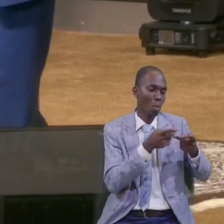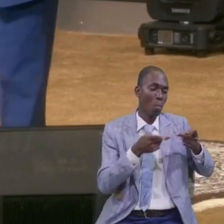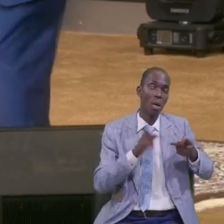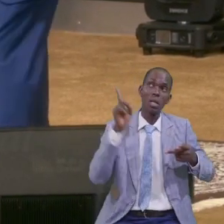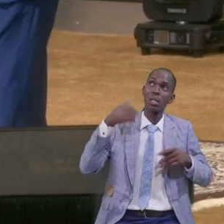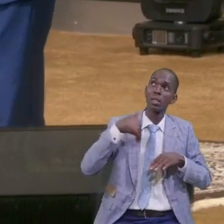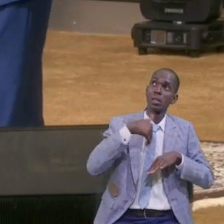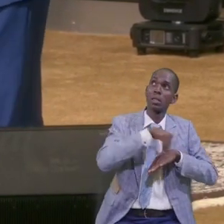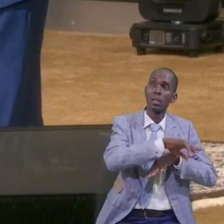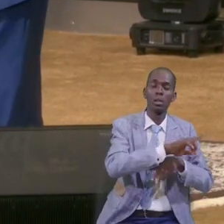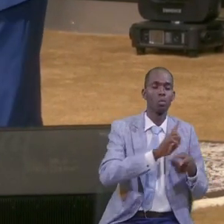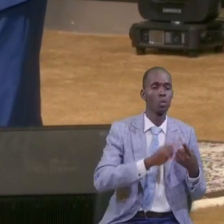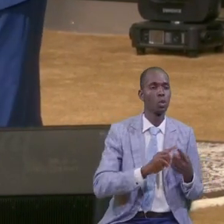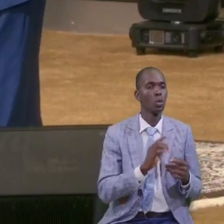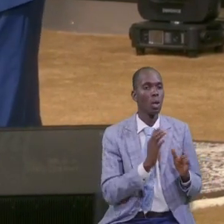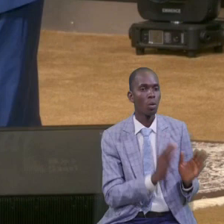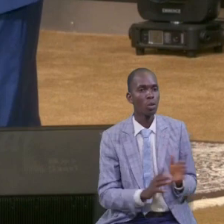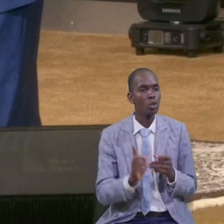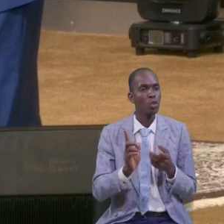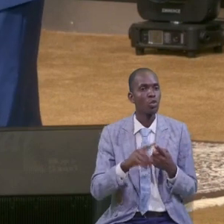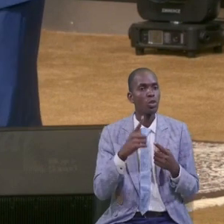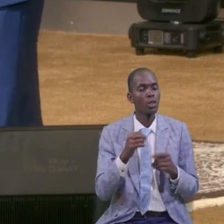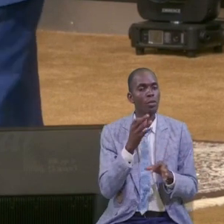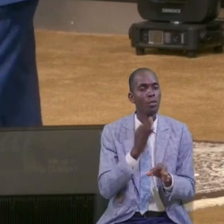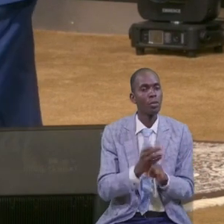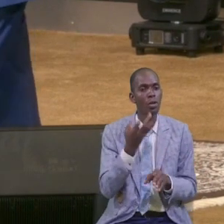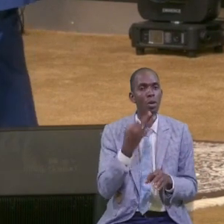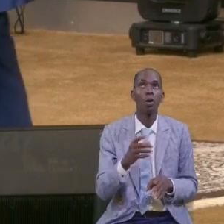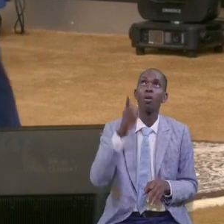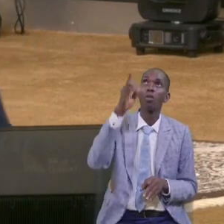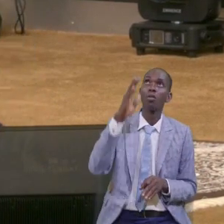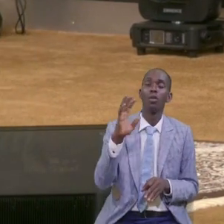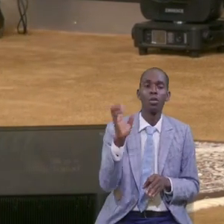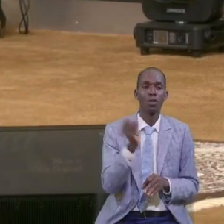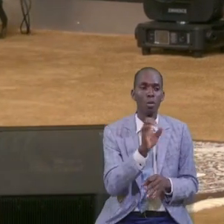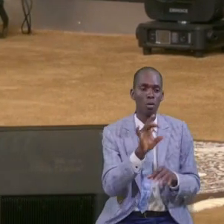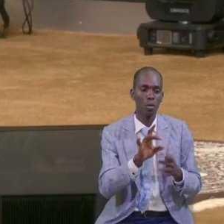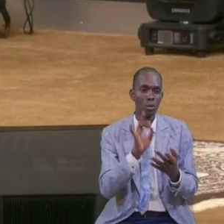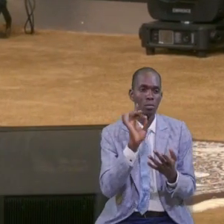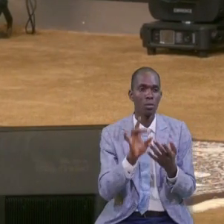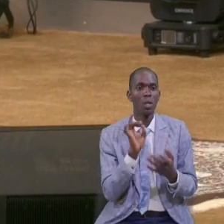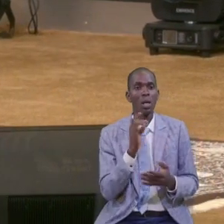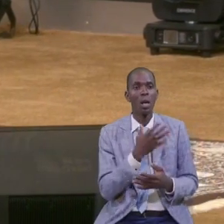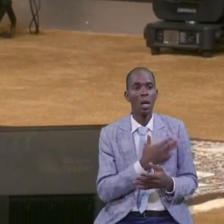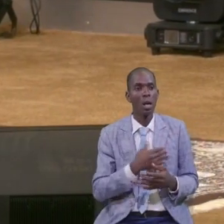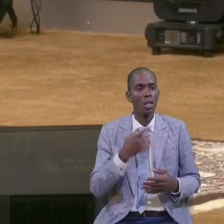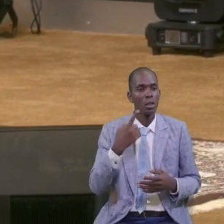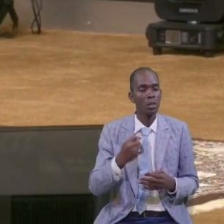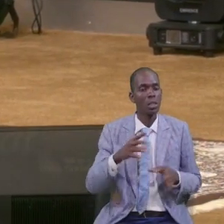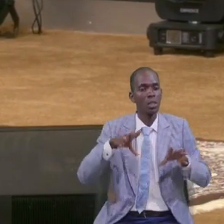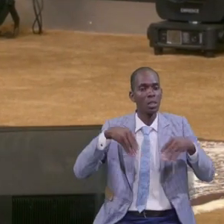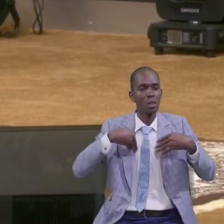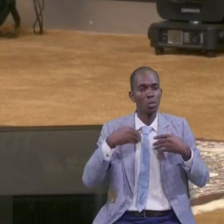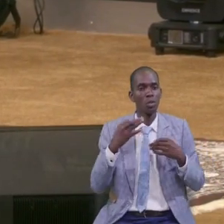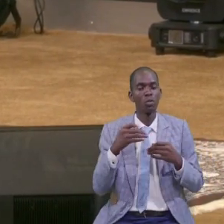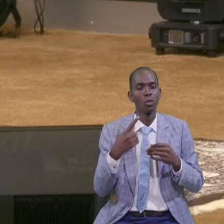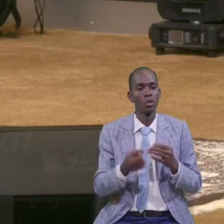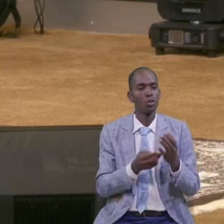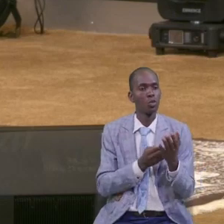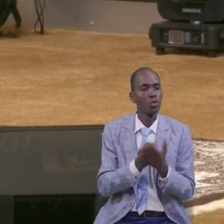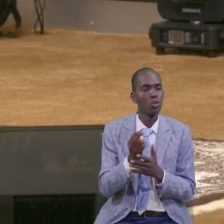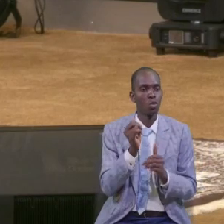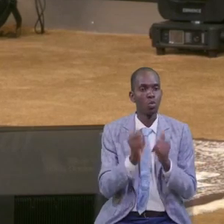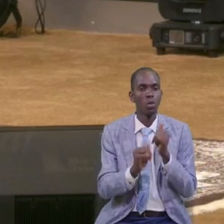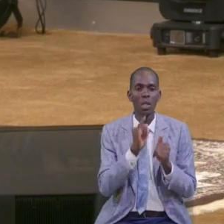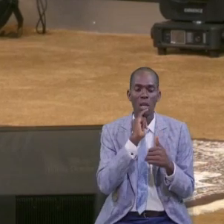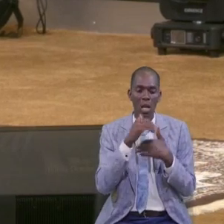to, according to the faith of God's elect and acknowledging of the truth which is